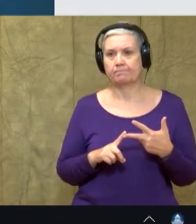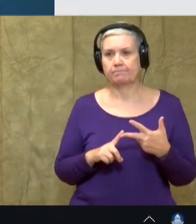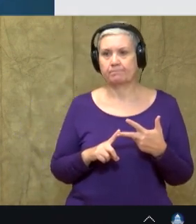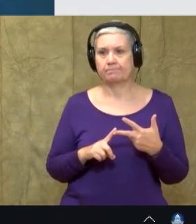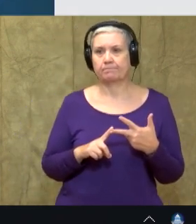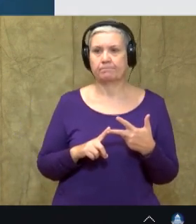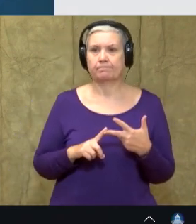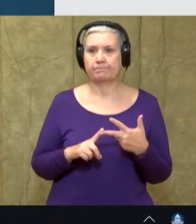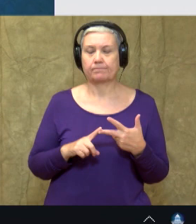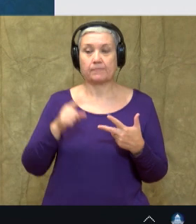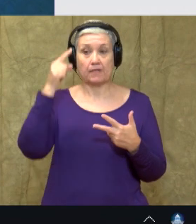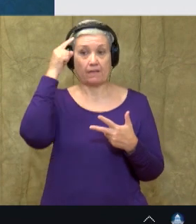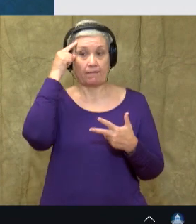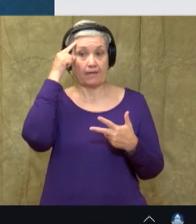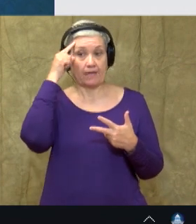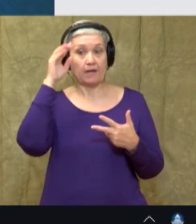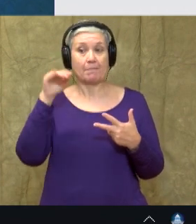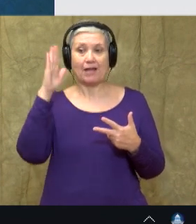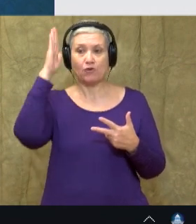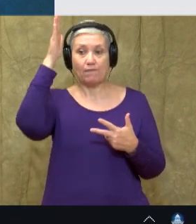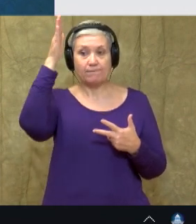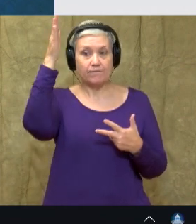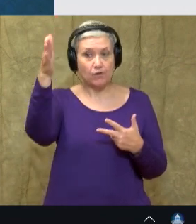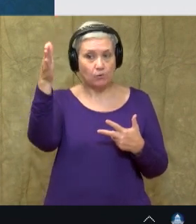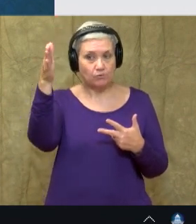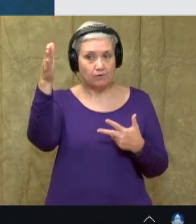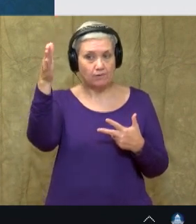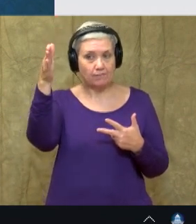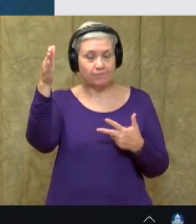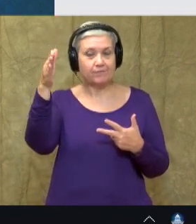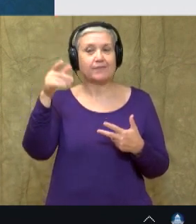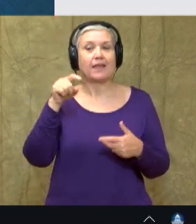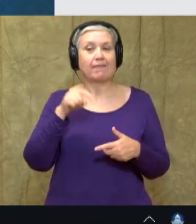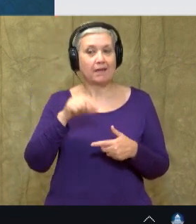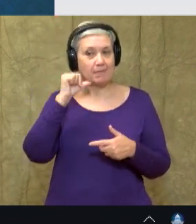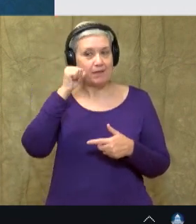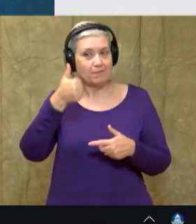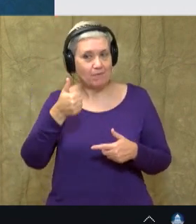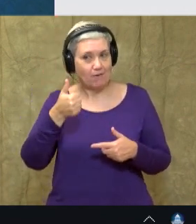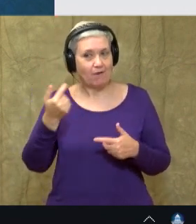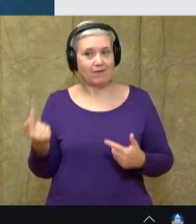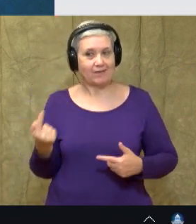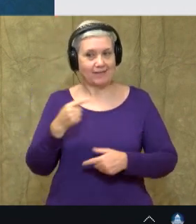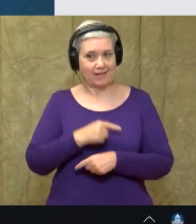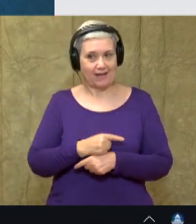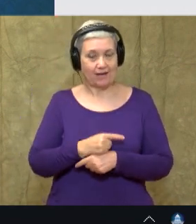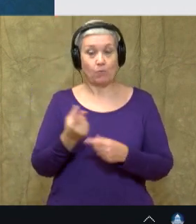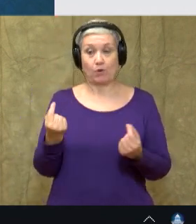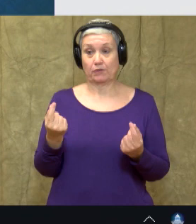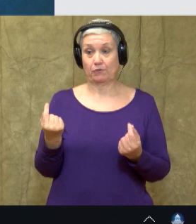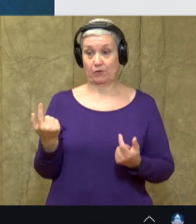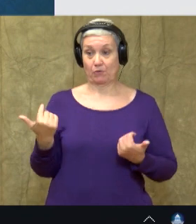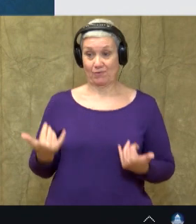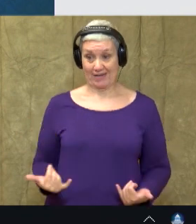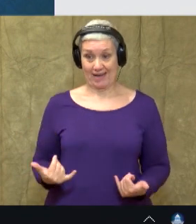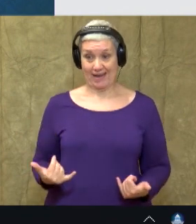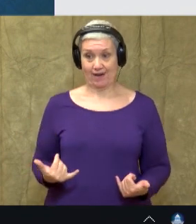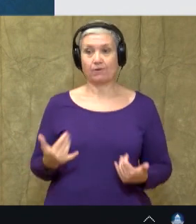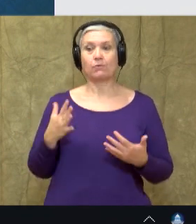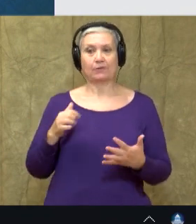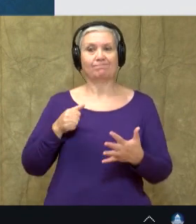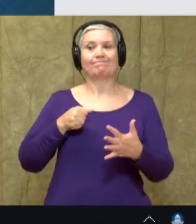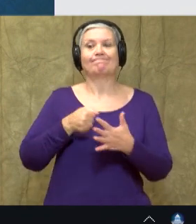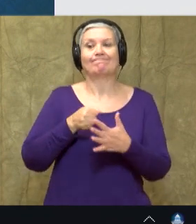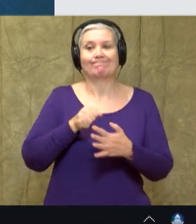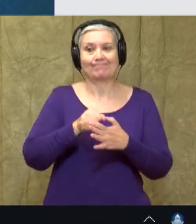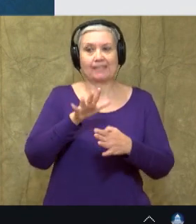Tip number three, think about your future. Think about tomorrow today. That means that what you do today will impact you tomorrow.